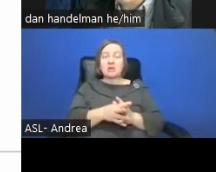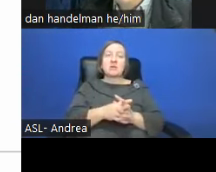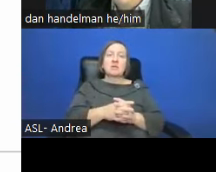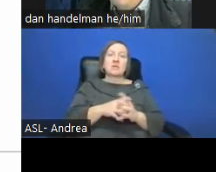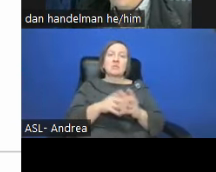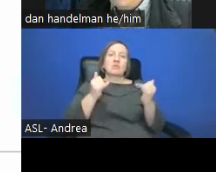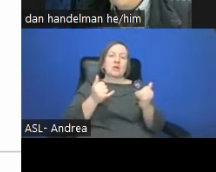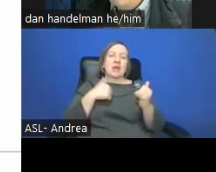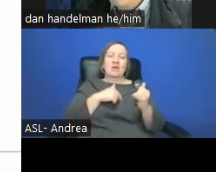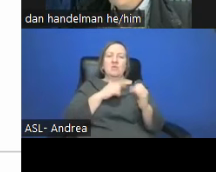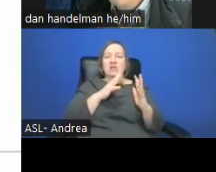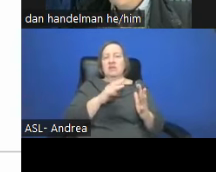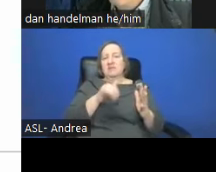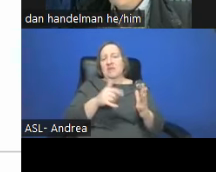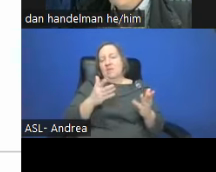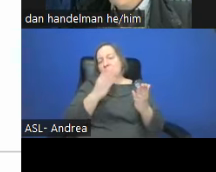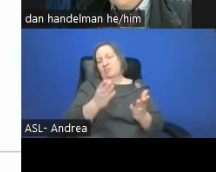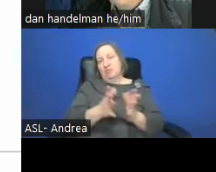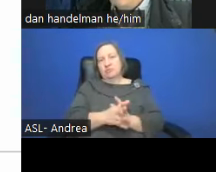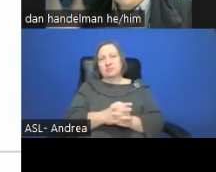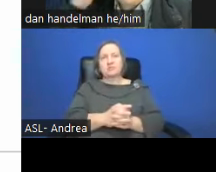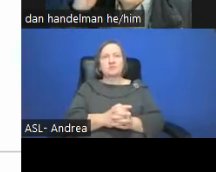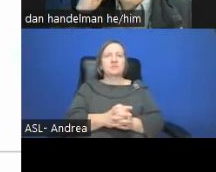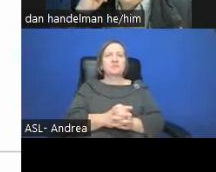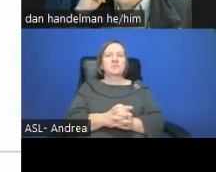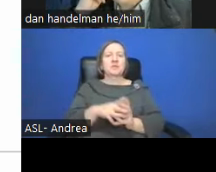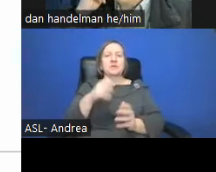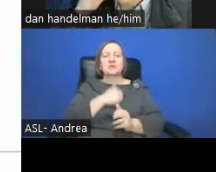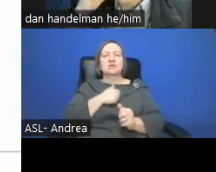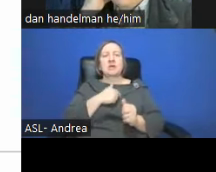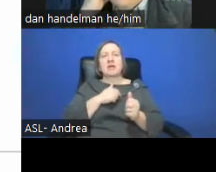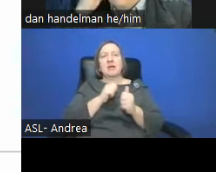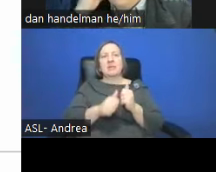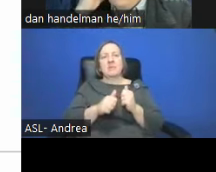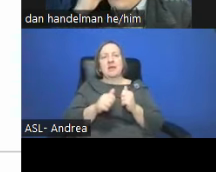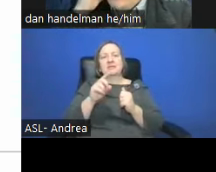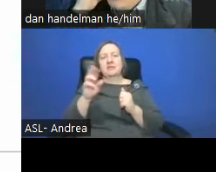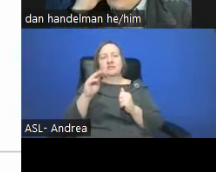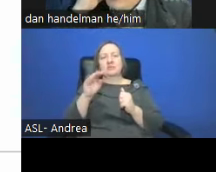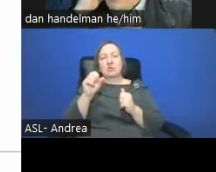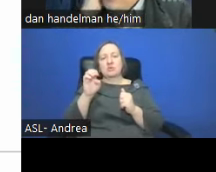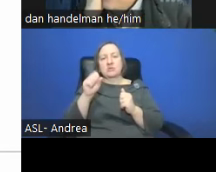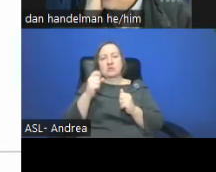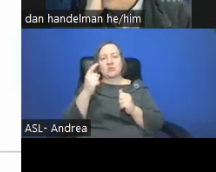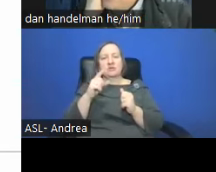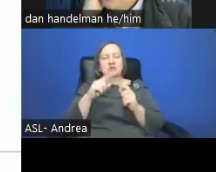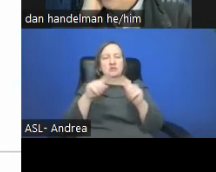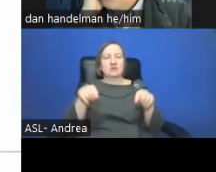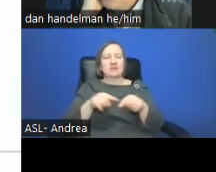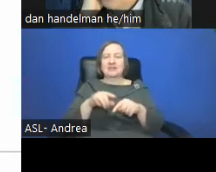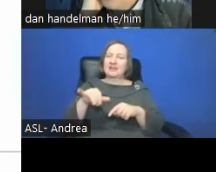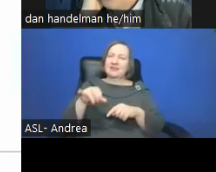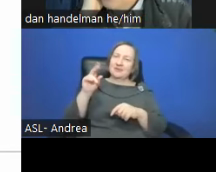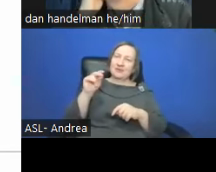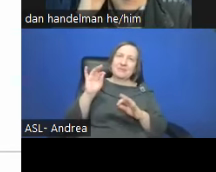right now we're leaving it this way as proposed. So sorry, I went past Dr. Moses, past okay. one screen. Yeah, that's